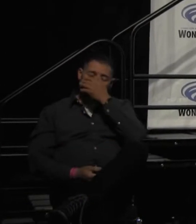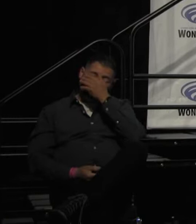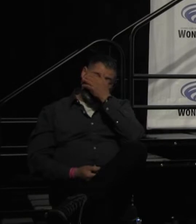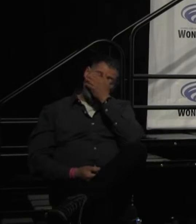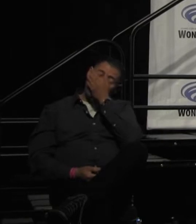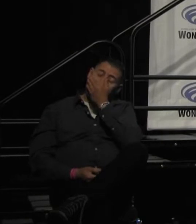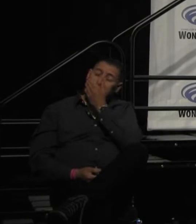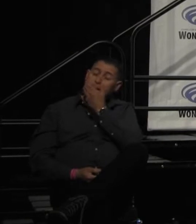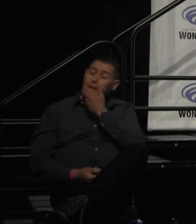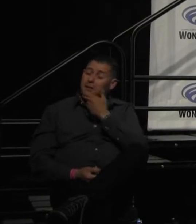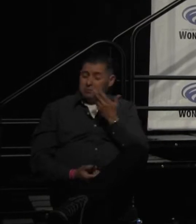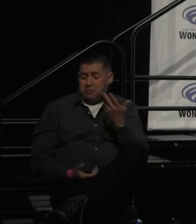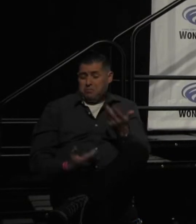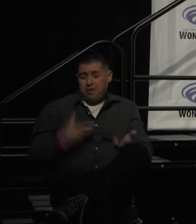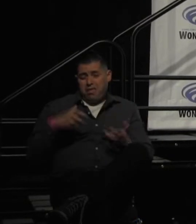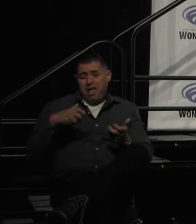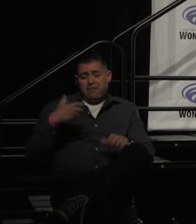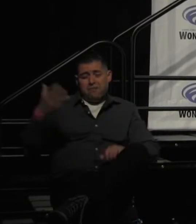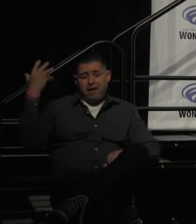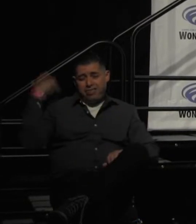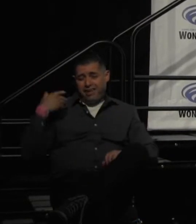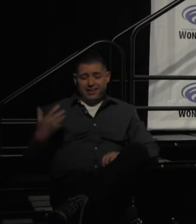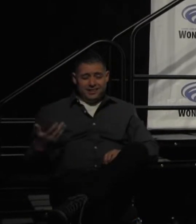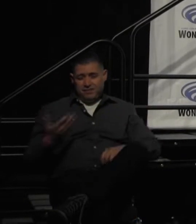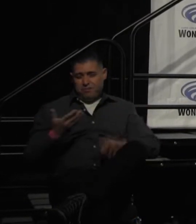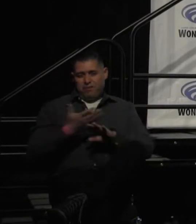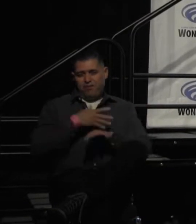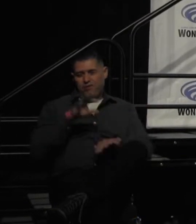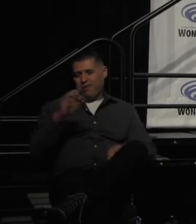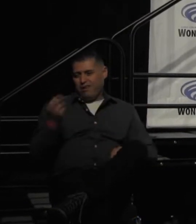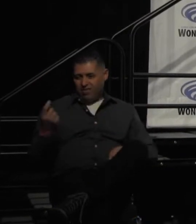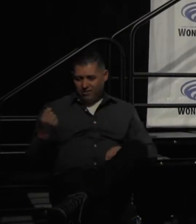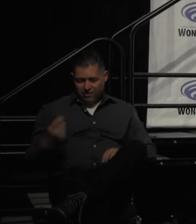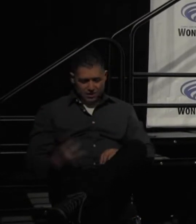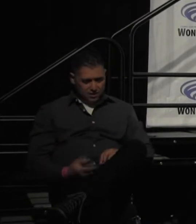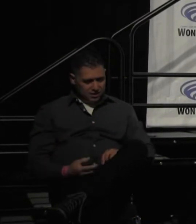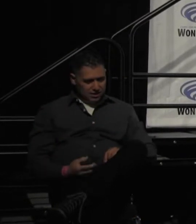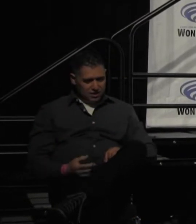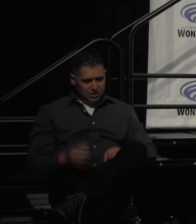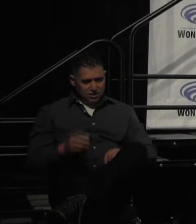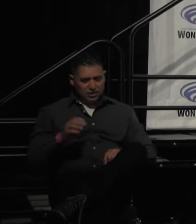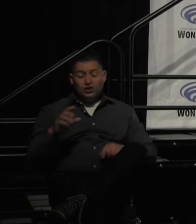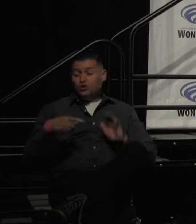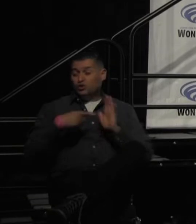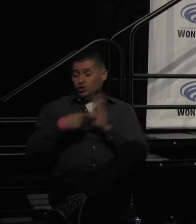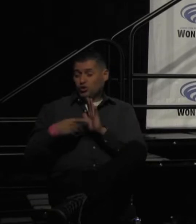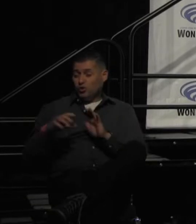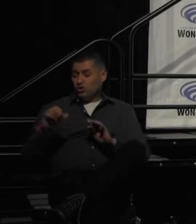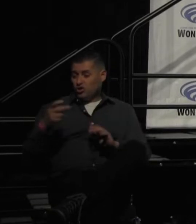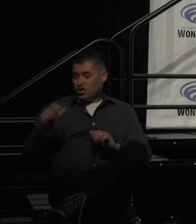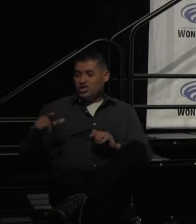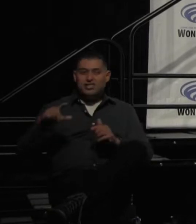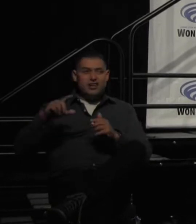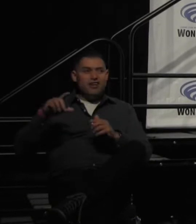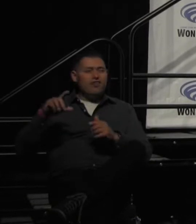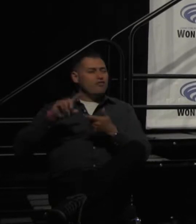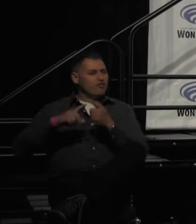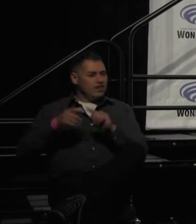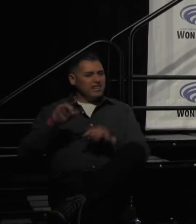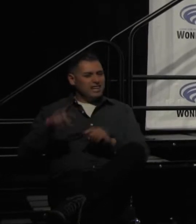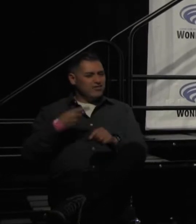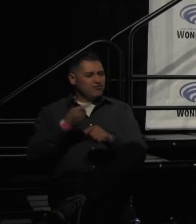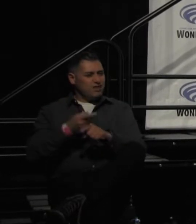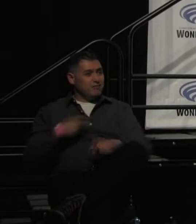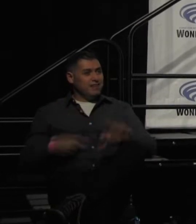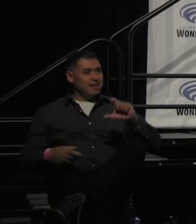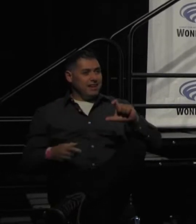But it was so relaxed back there. It was way before 9/11 and everything. And so Cheech shows him an ID of a friend, right? Yeah, I didn't have any. I was